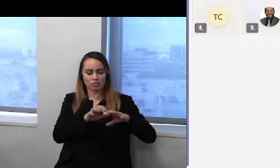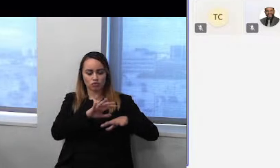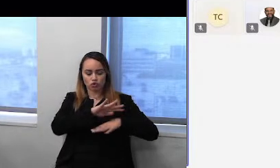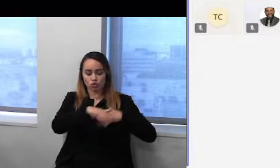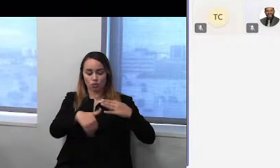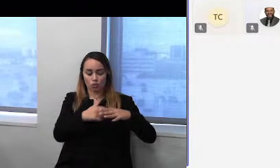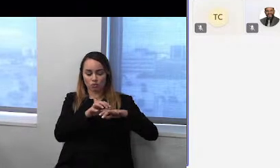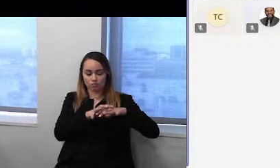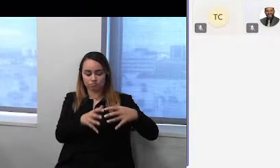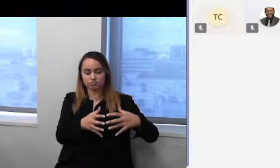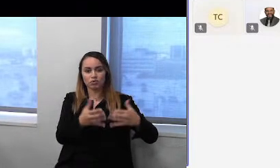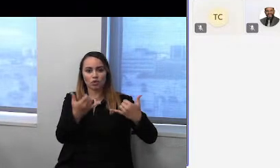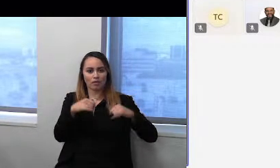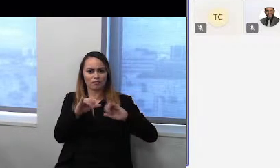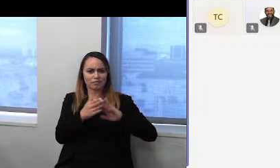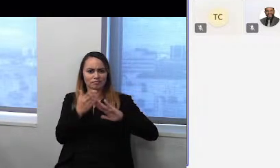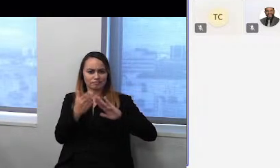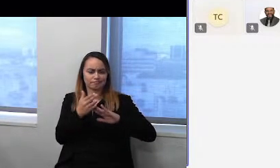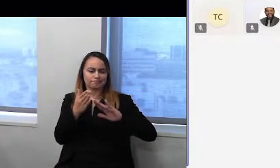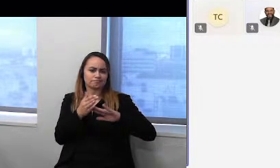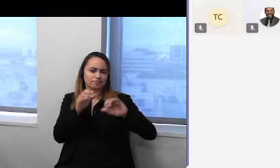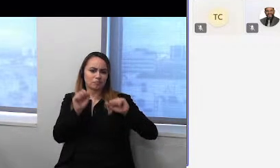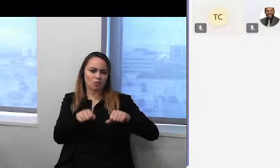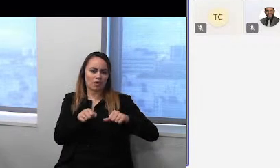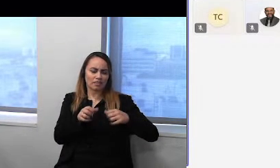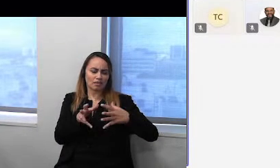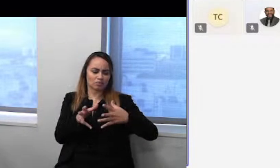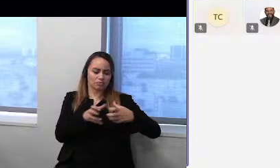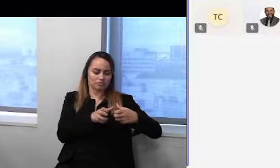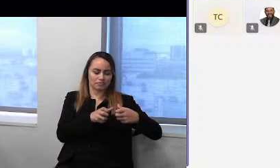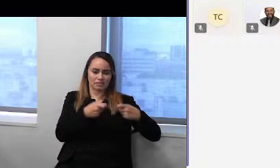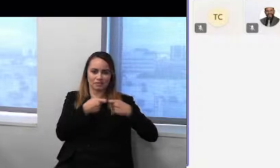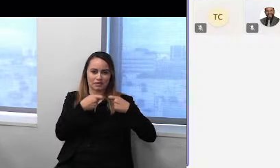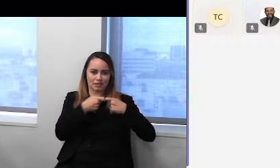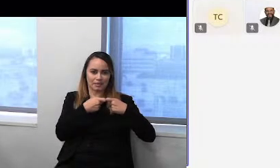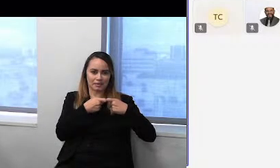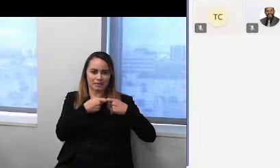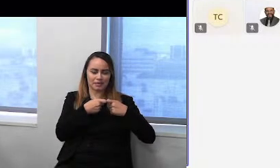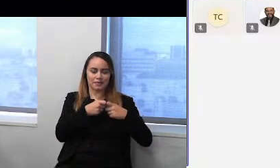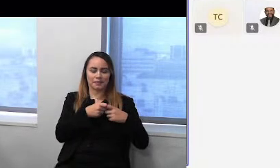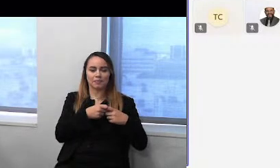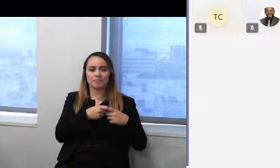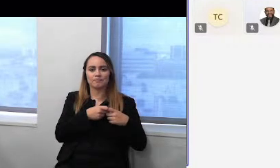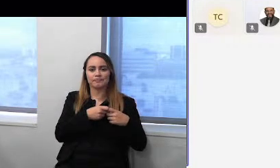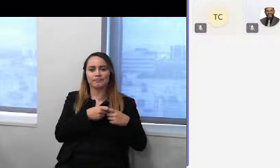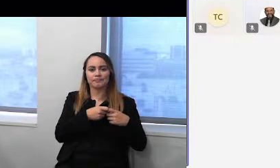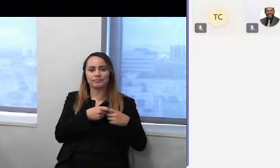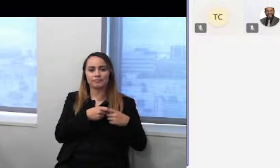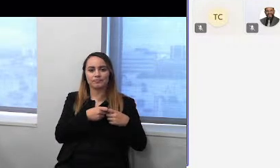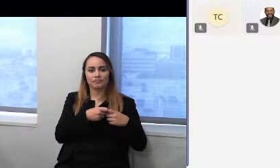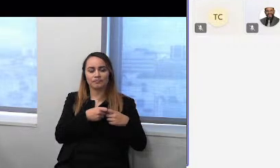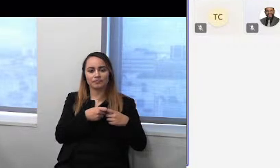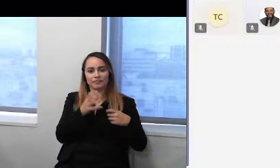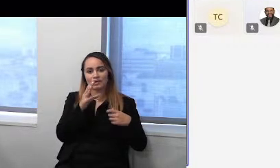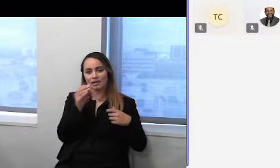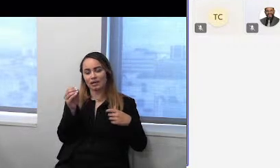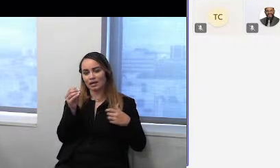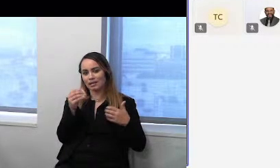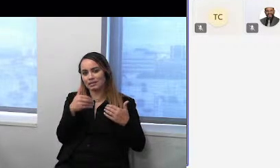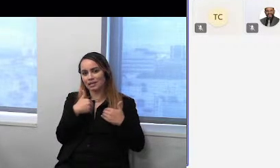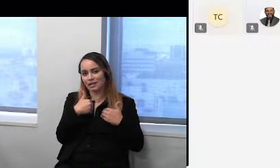to feed the load. How is having that increased reliability to that one